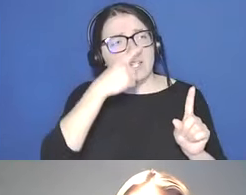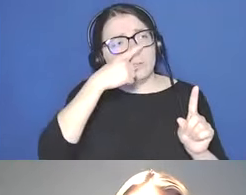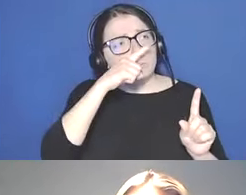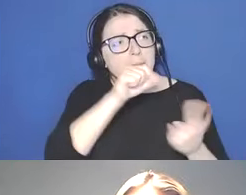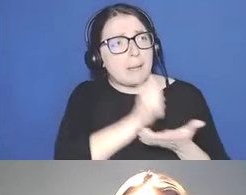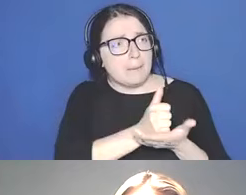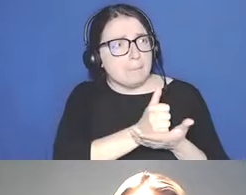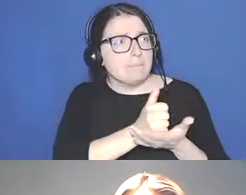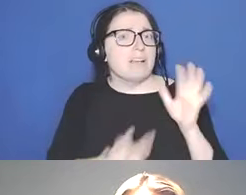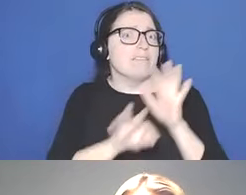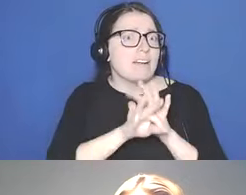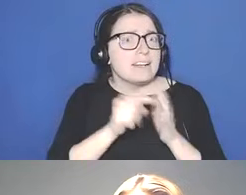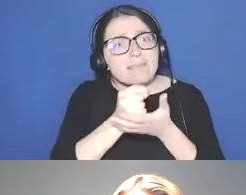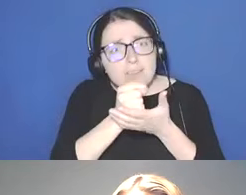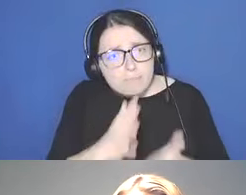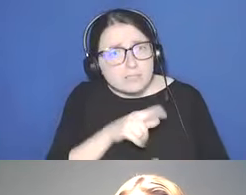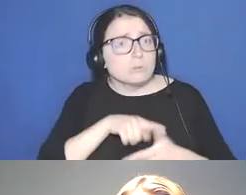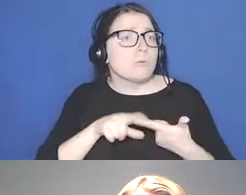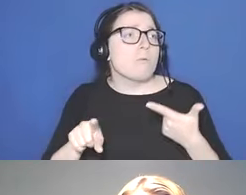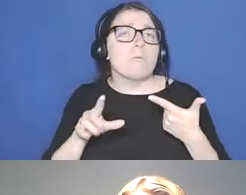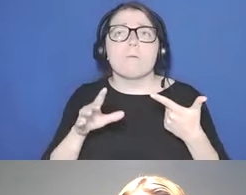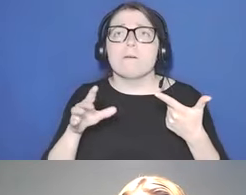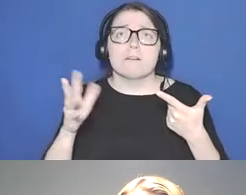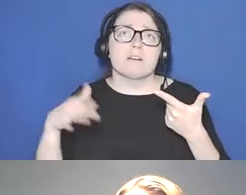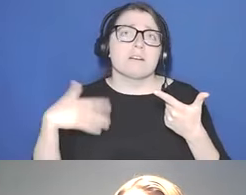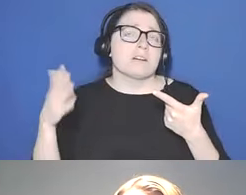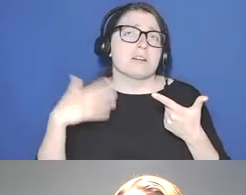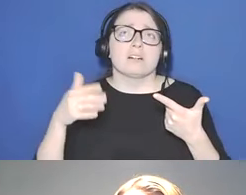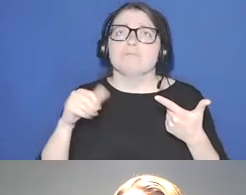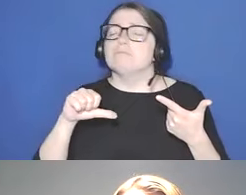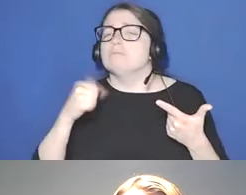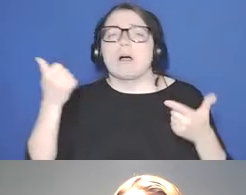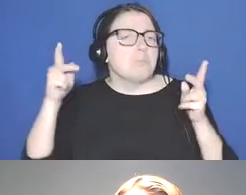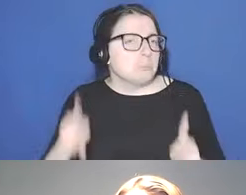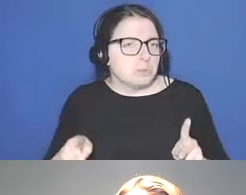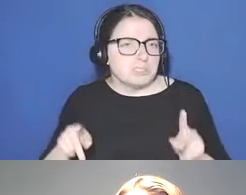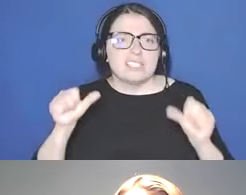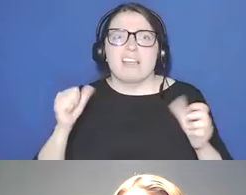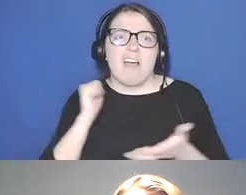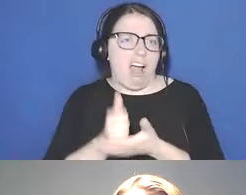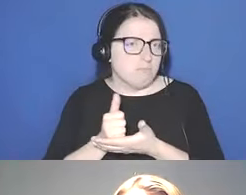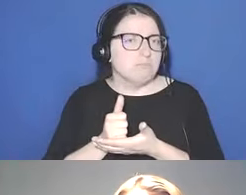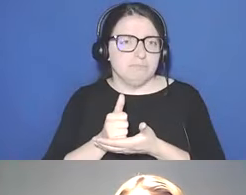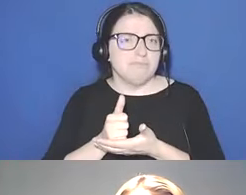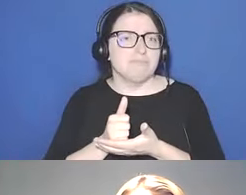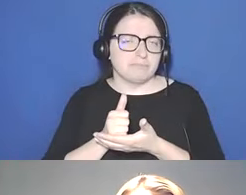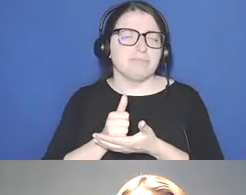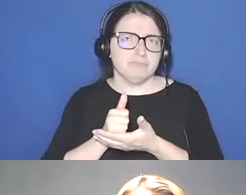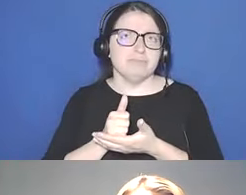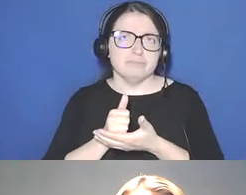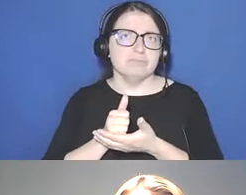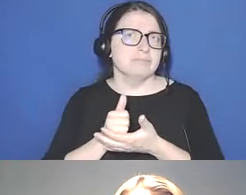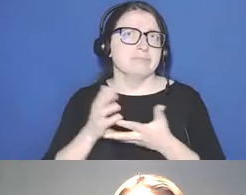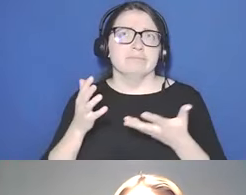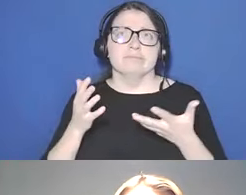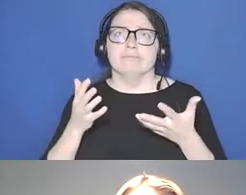either a therapist or somebody that they could connect you with that could help with whatever the